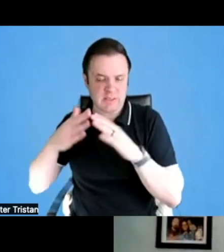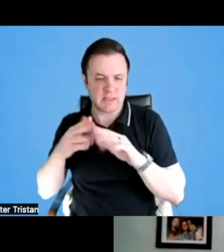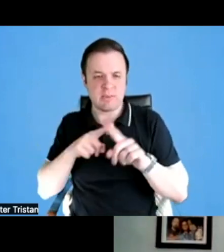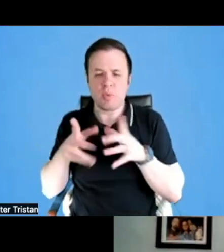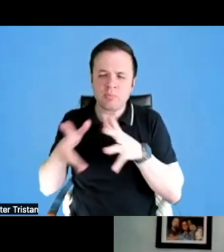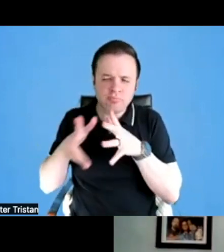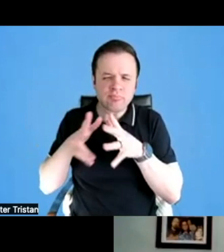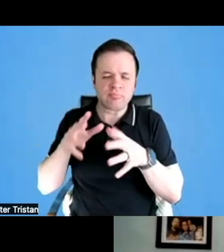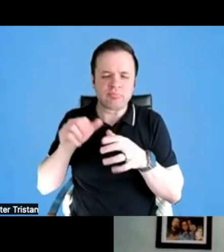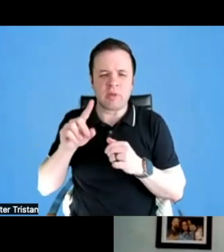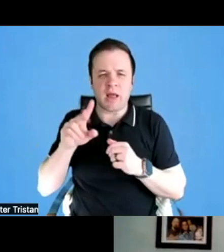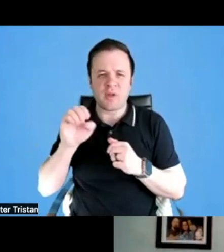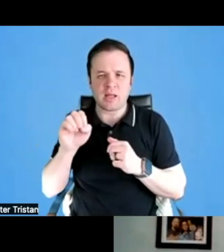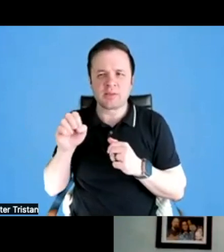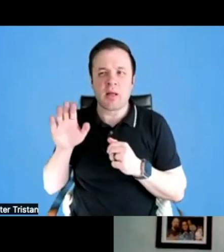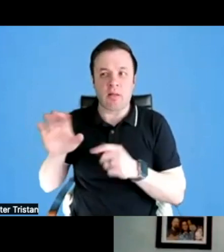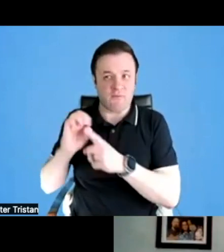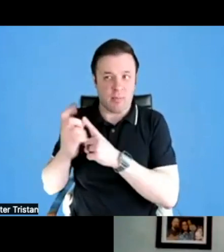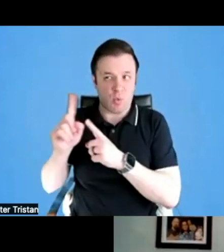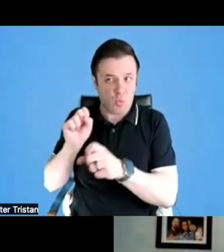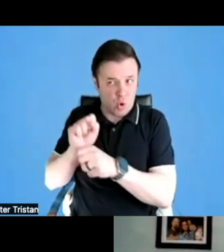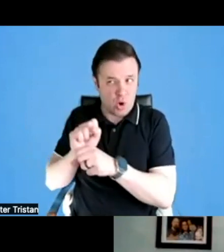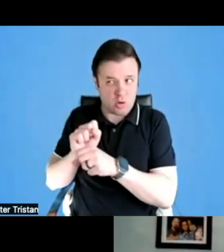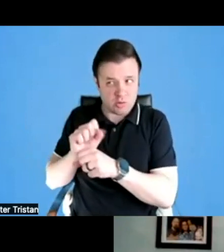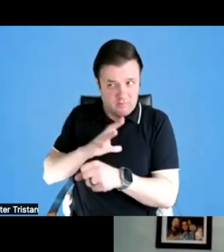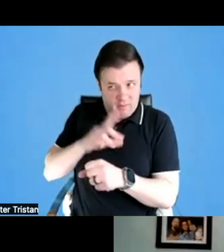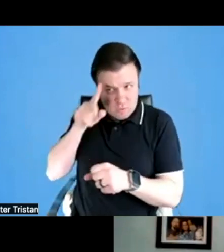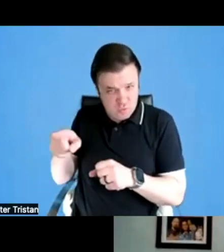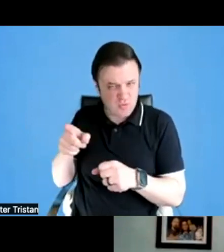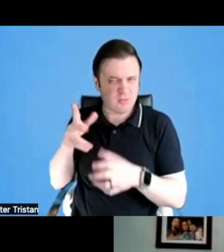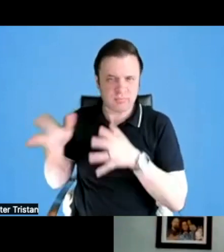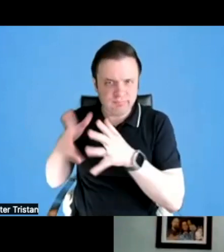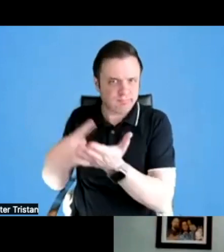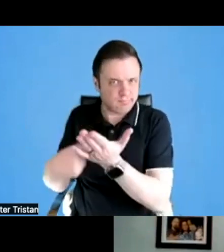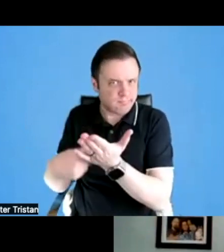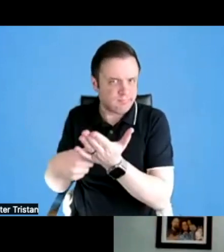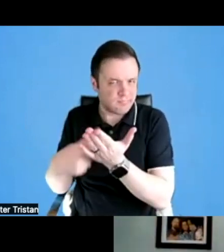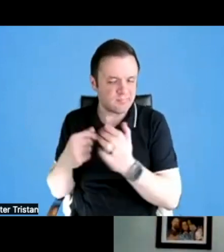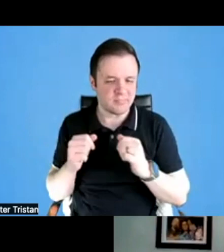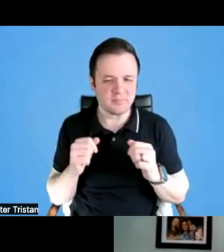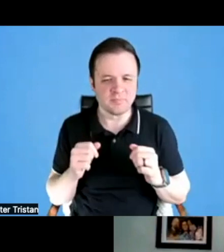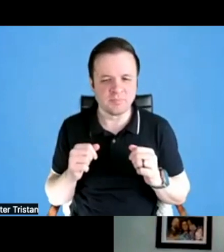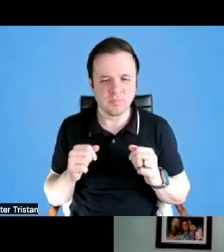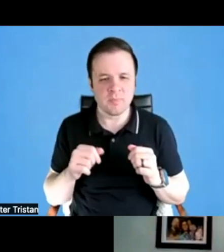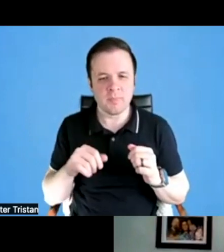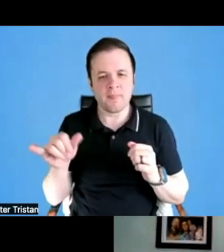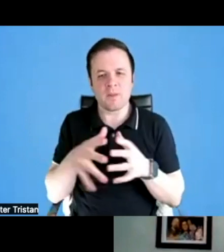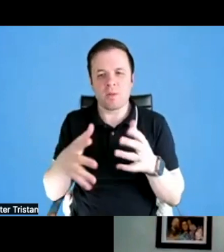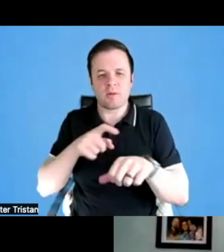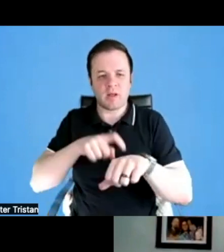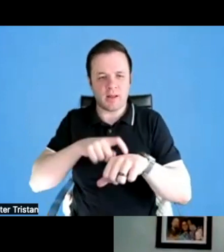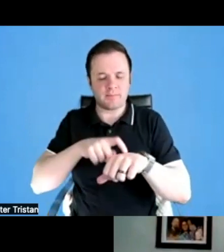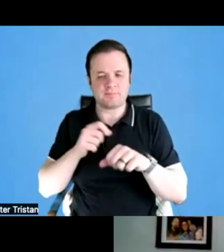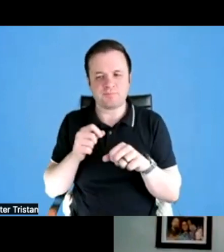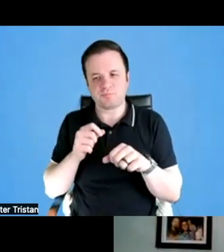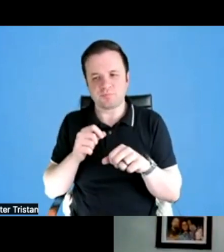about the environment that they're going to be working in, and does that work for them? Like, first, let's talk about that. We spend a lot of time